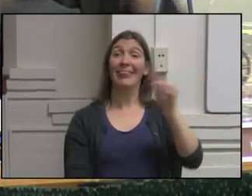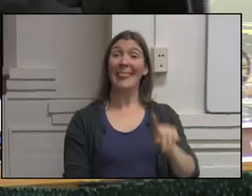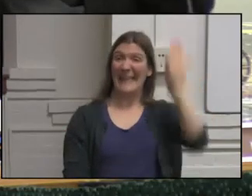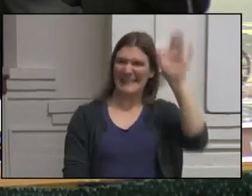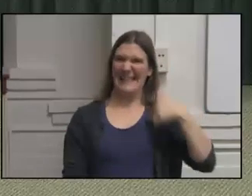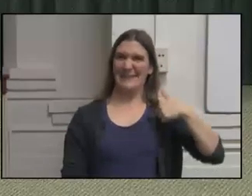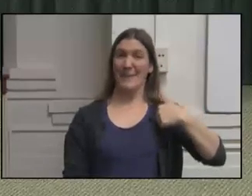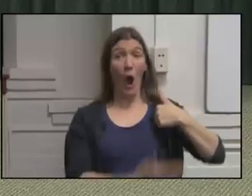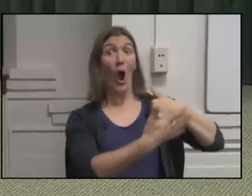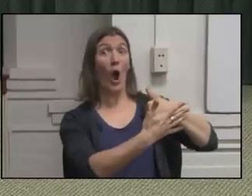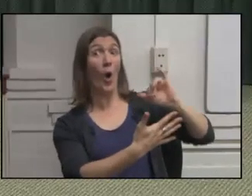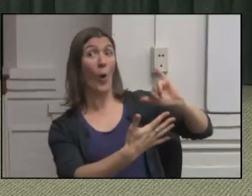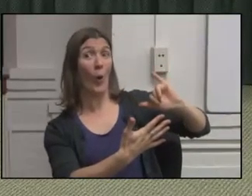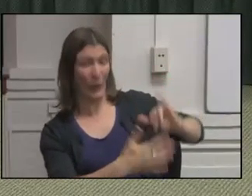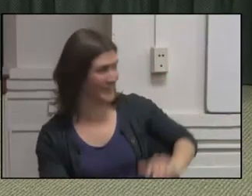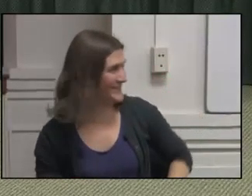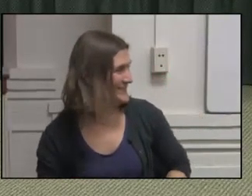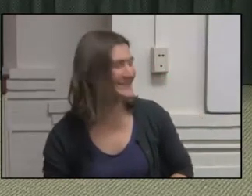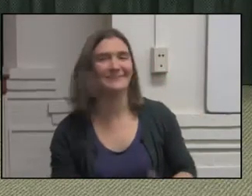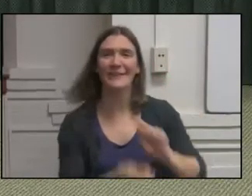Are you giving this report, Liz? I am. Oh, right.